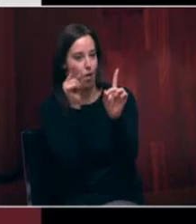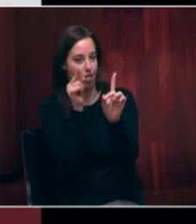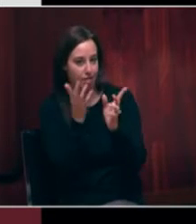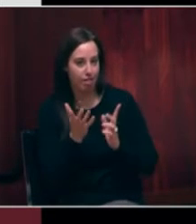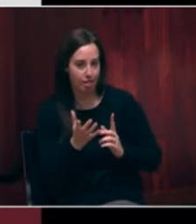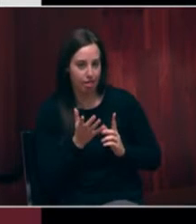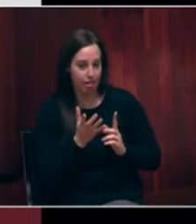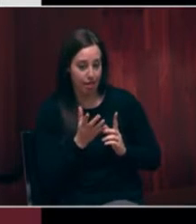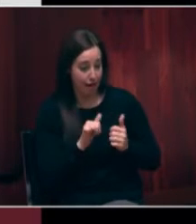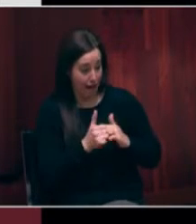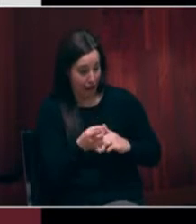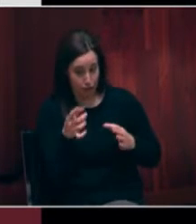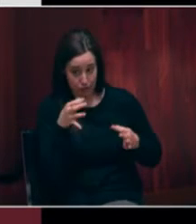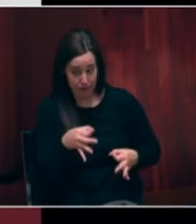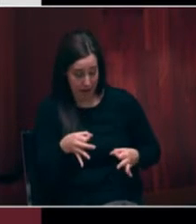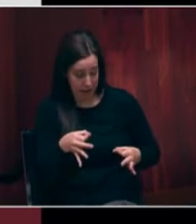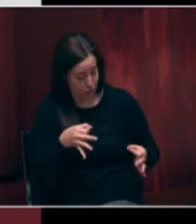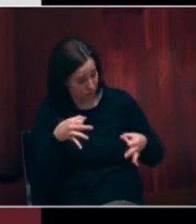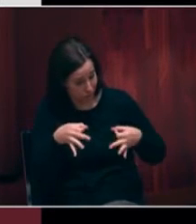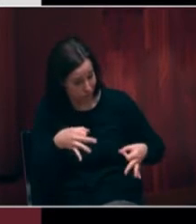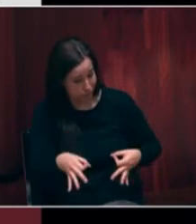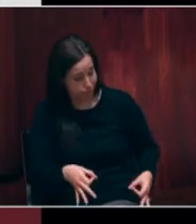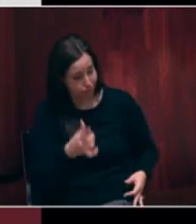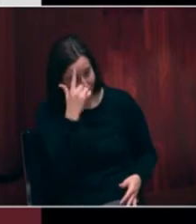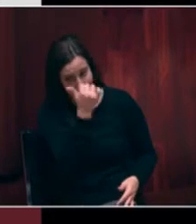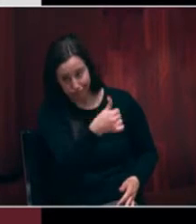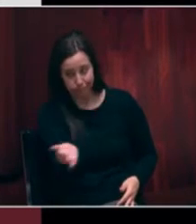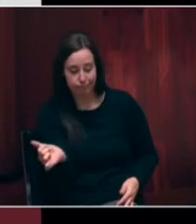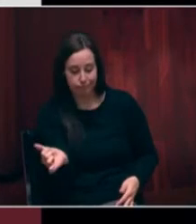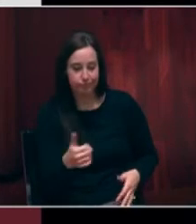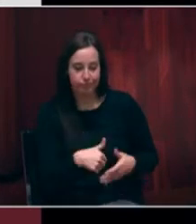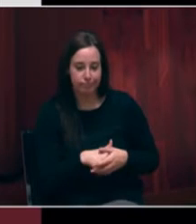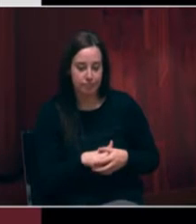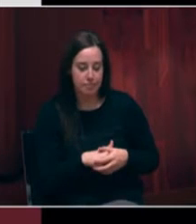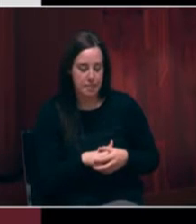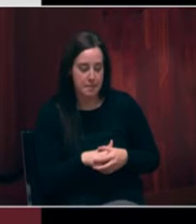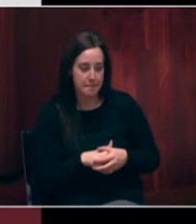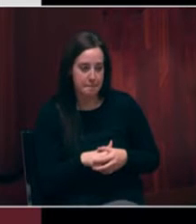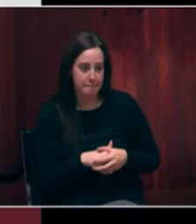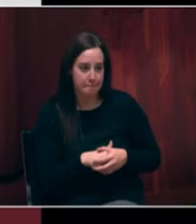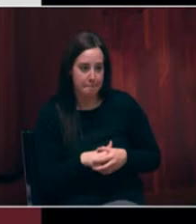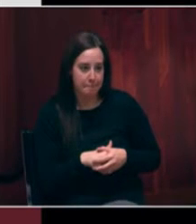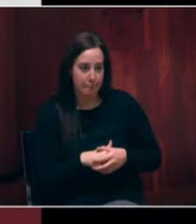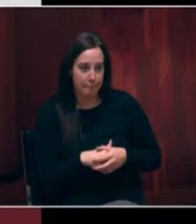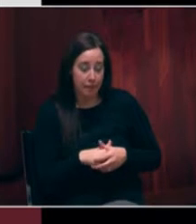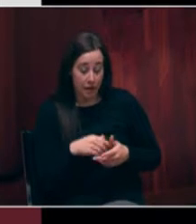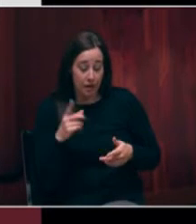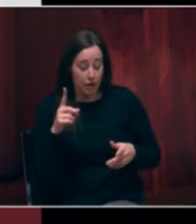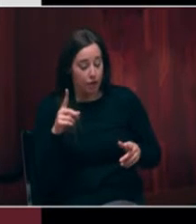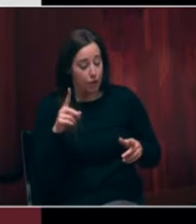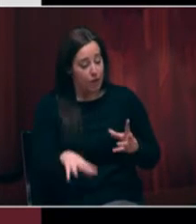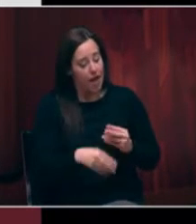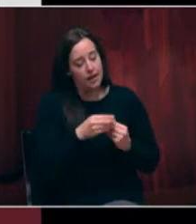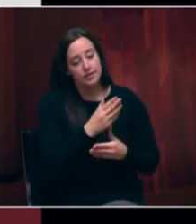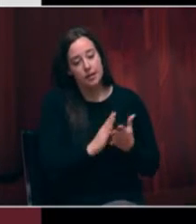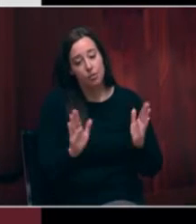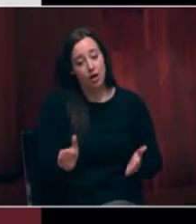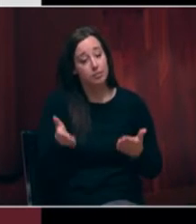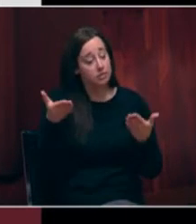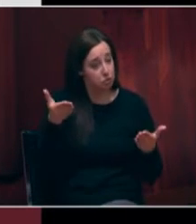path you take to get your workforce to that goal. And we also put some recommendations about how to do this. So